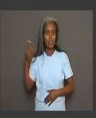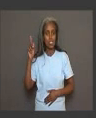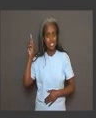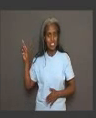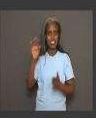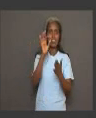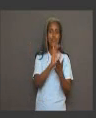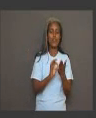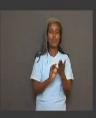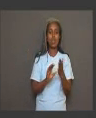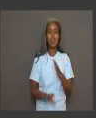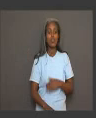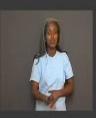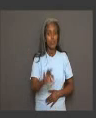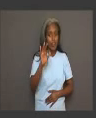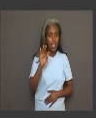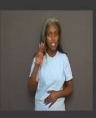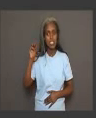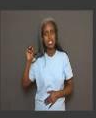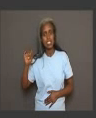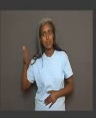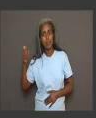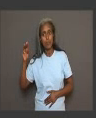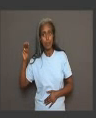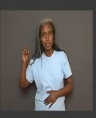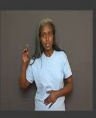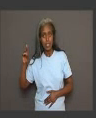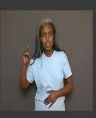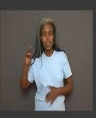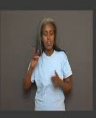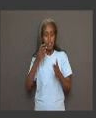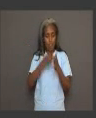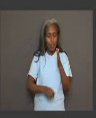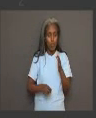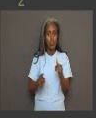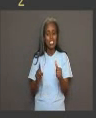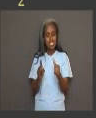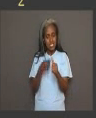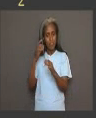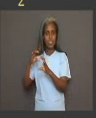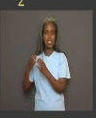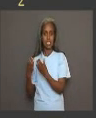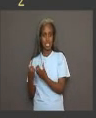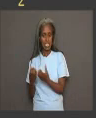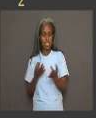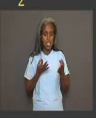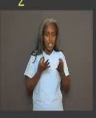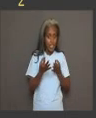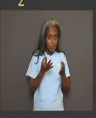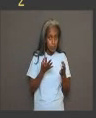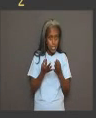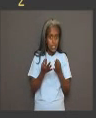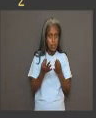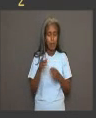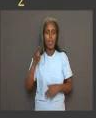formula to find the mid value for the first class, expressed